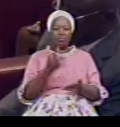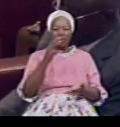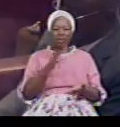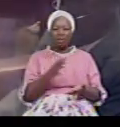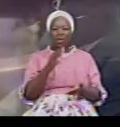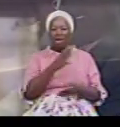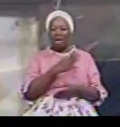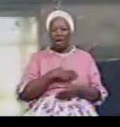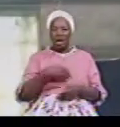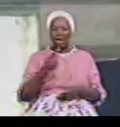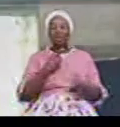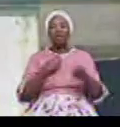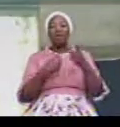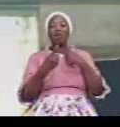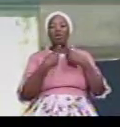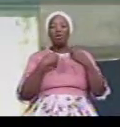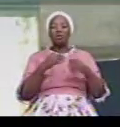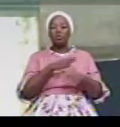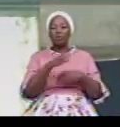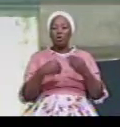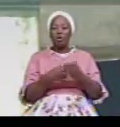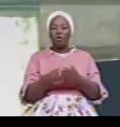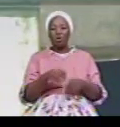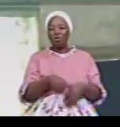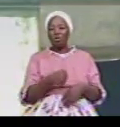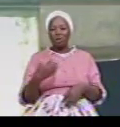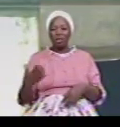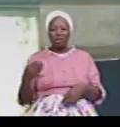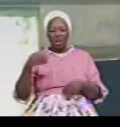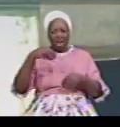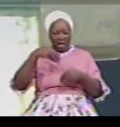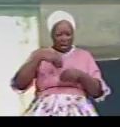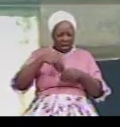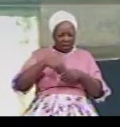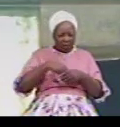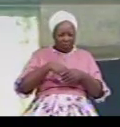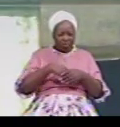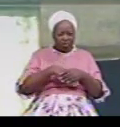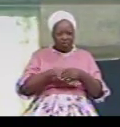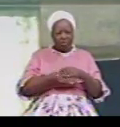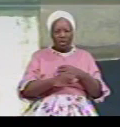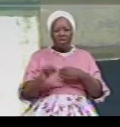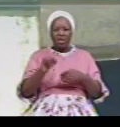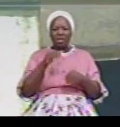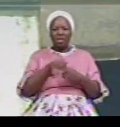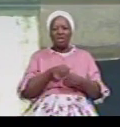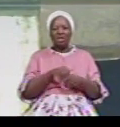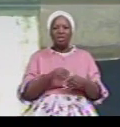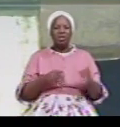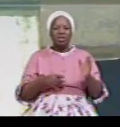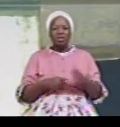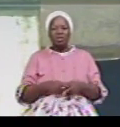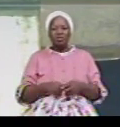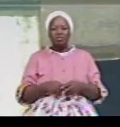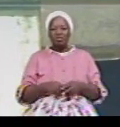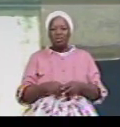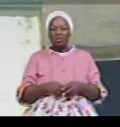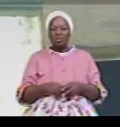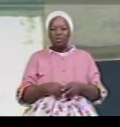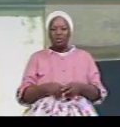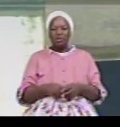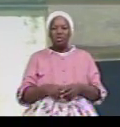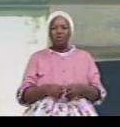the lust of other things entering in, choke the